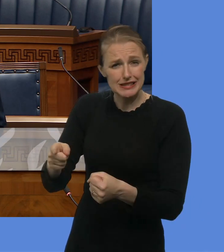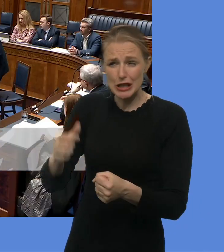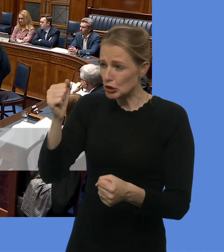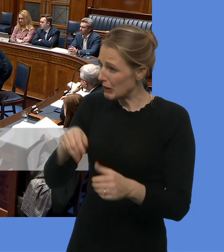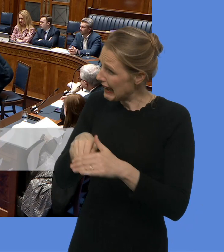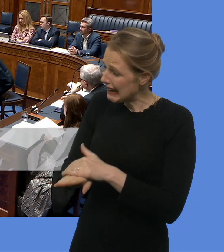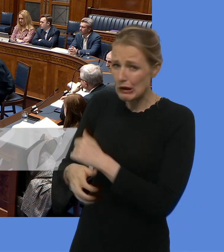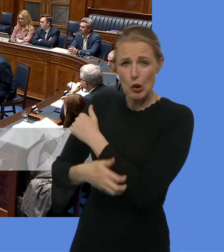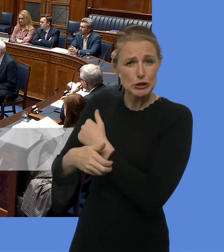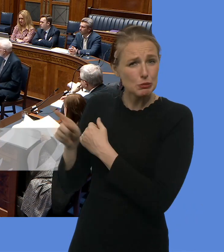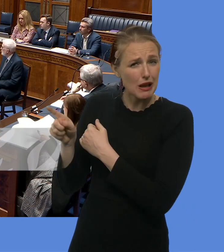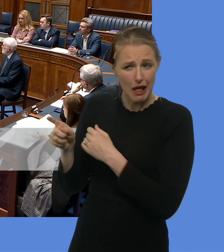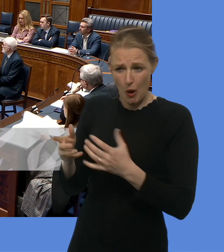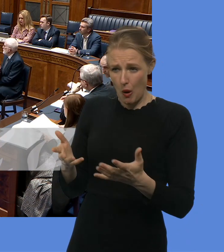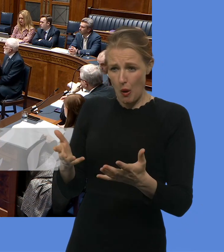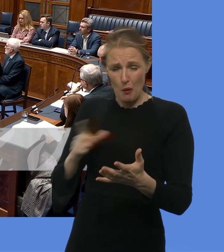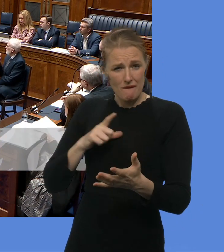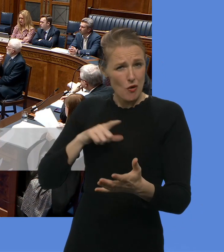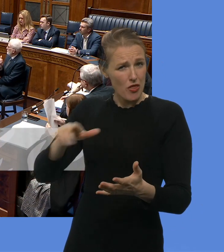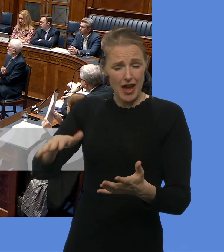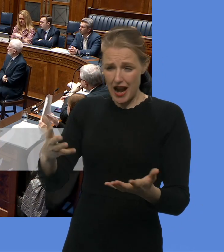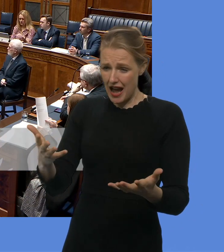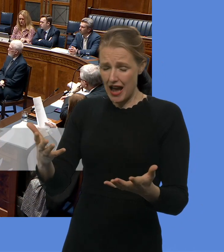service. Minister. Increasingly with very limited